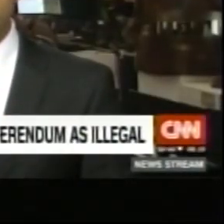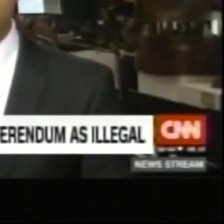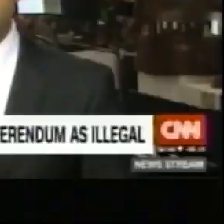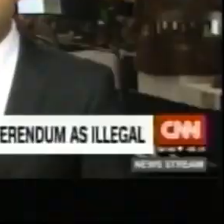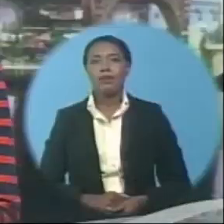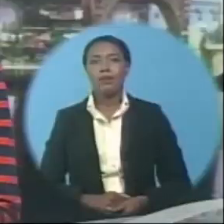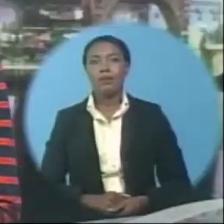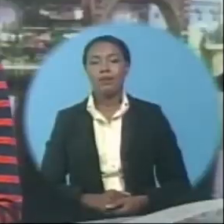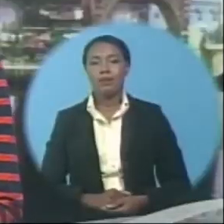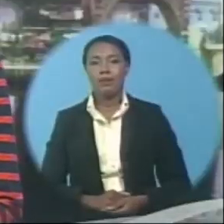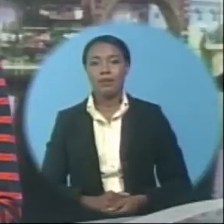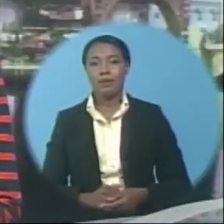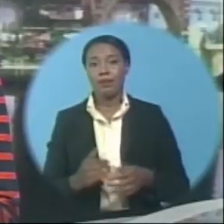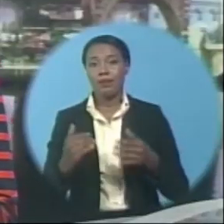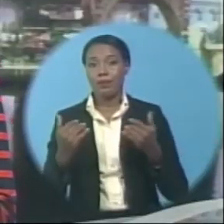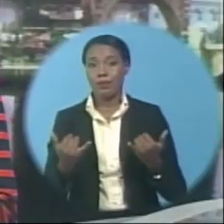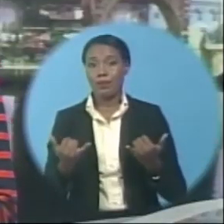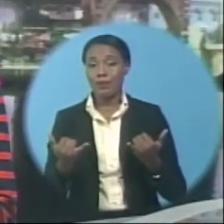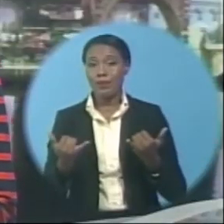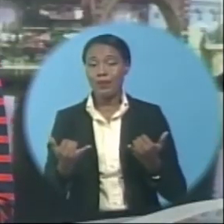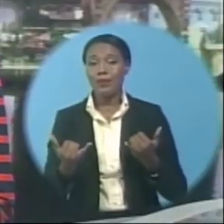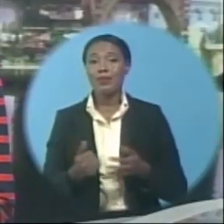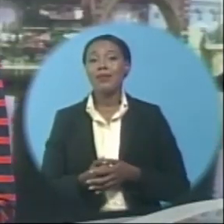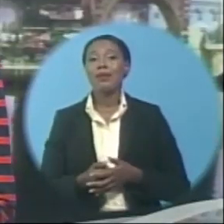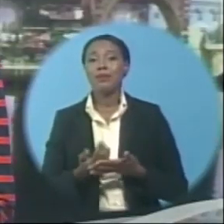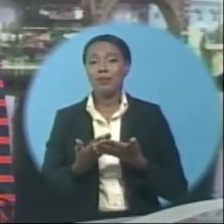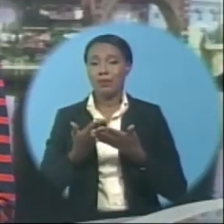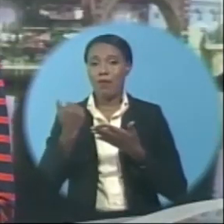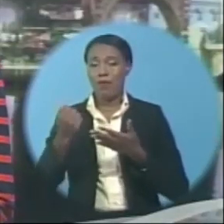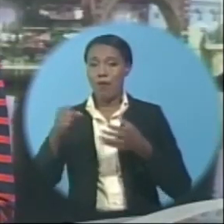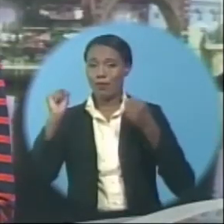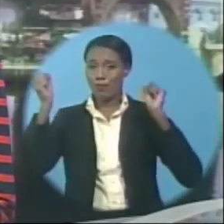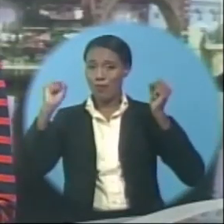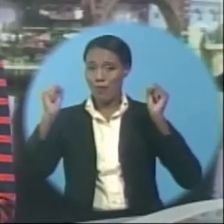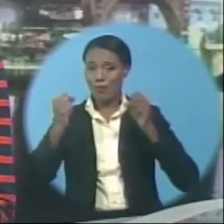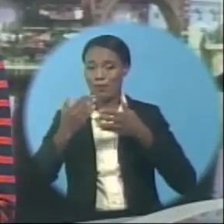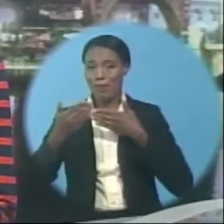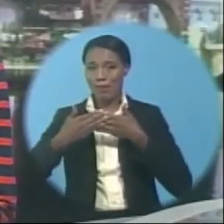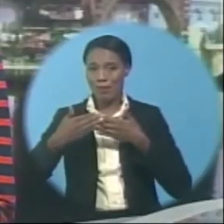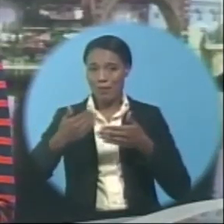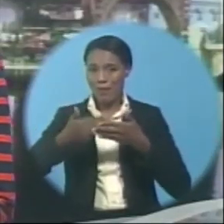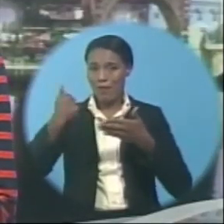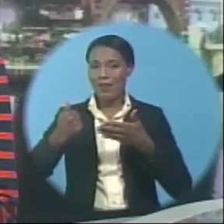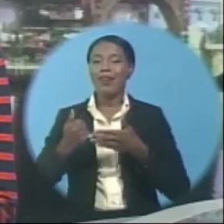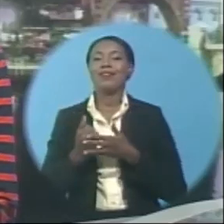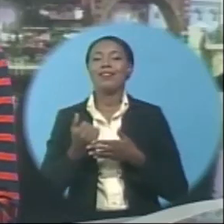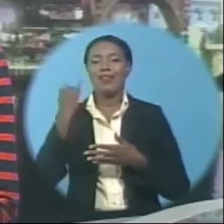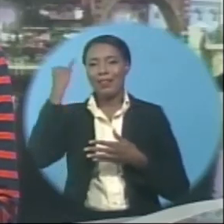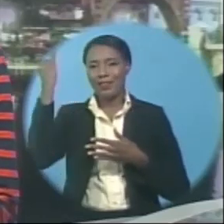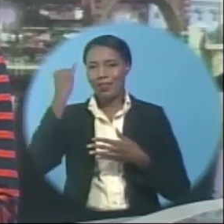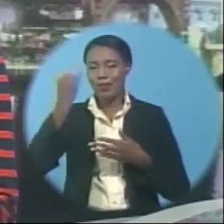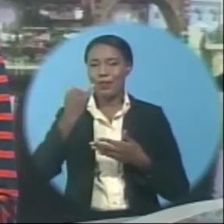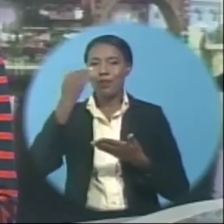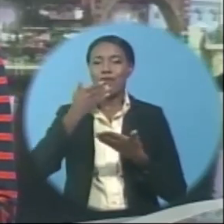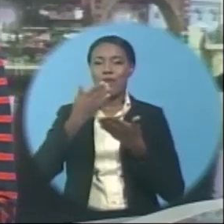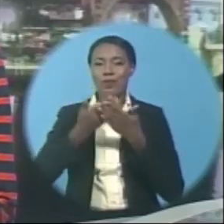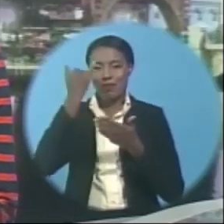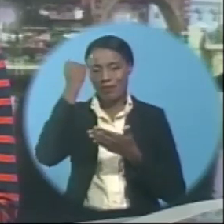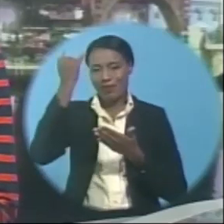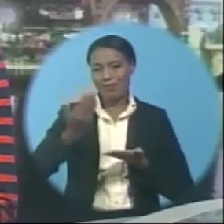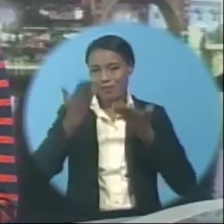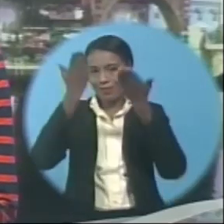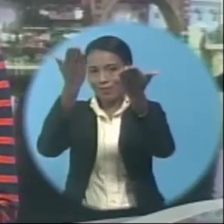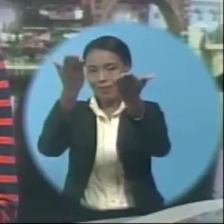anti-government protests. We'll give you a peek into the world of sports in just a moment, but before we get to that, here's a tip from Cooperators